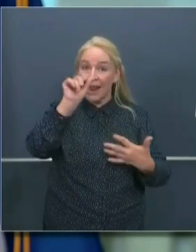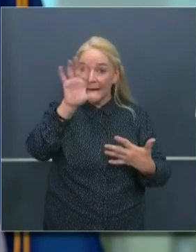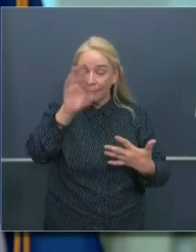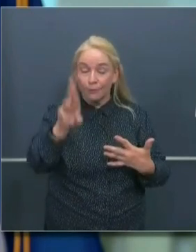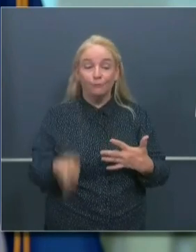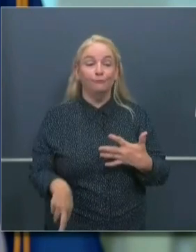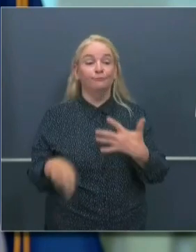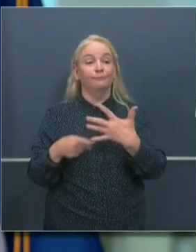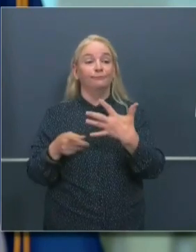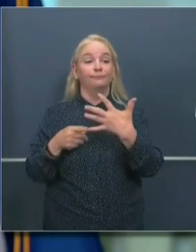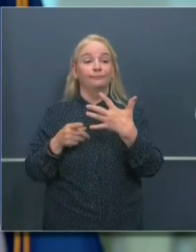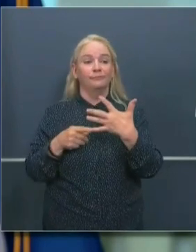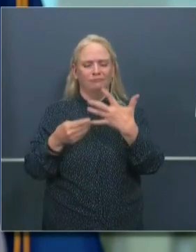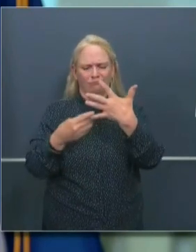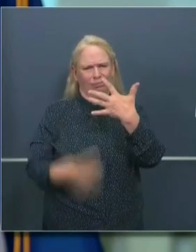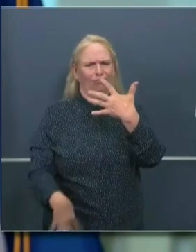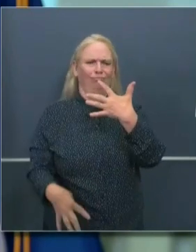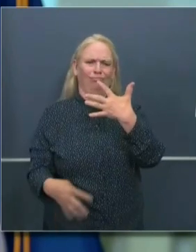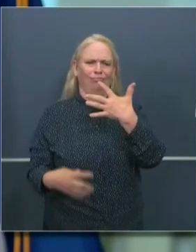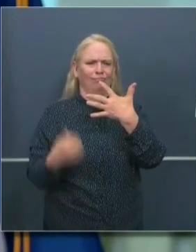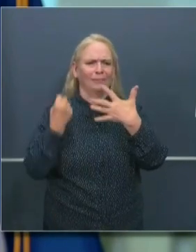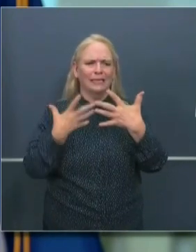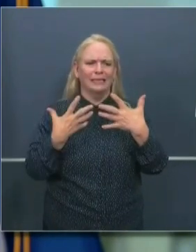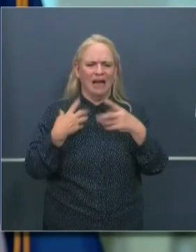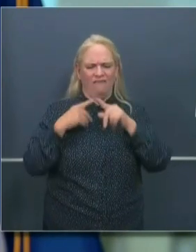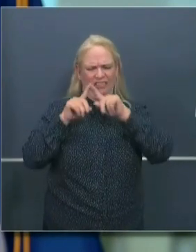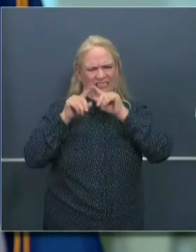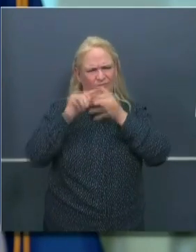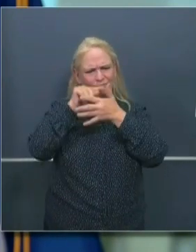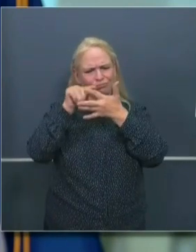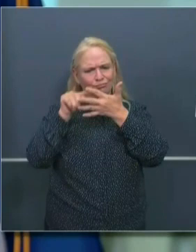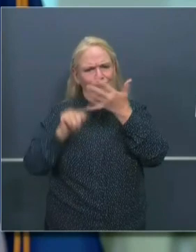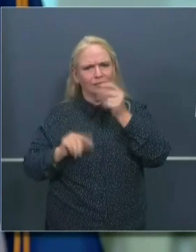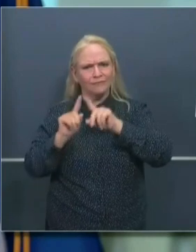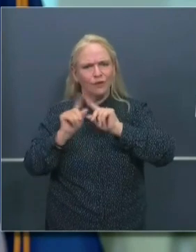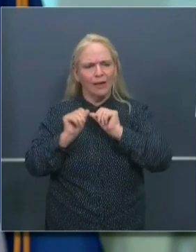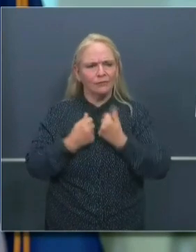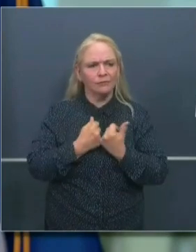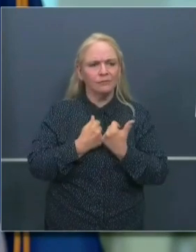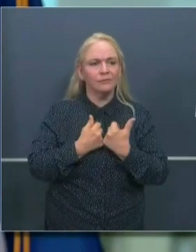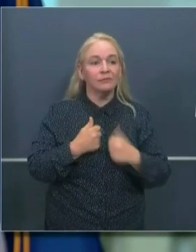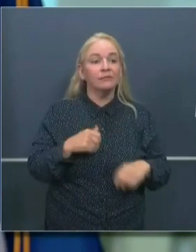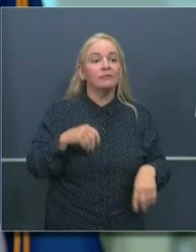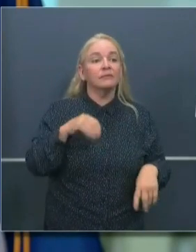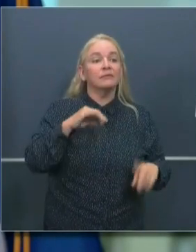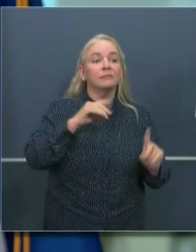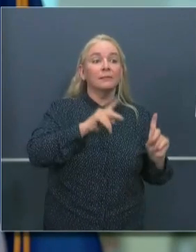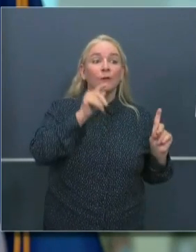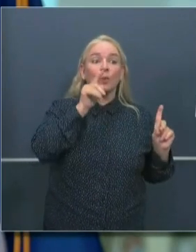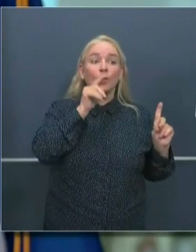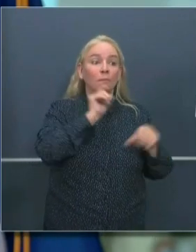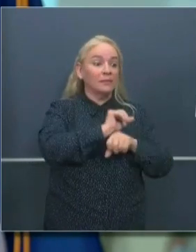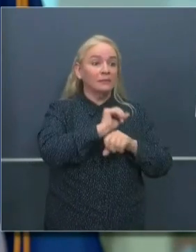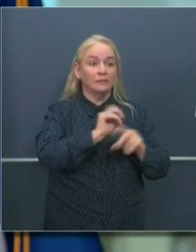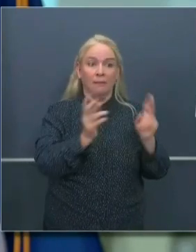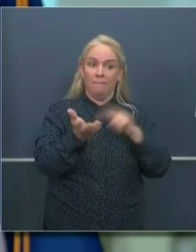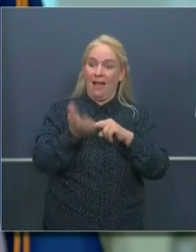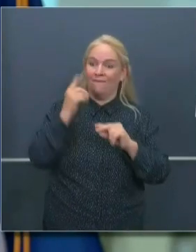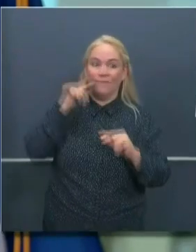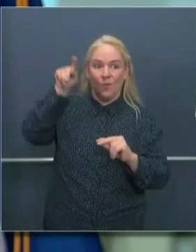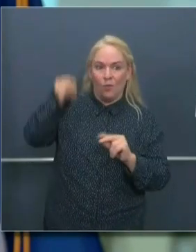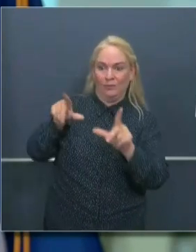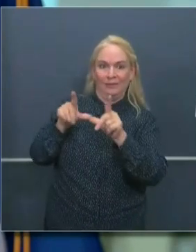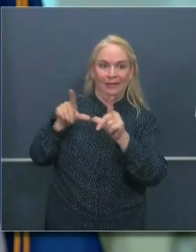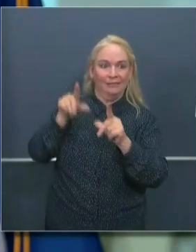different state agencies, Consumer Affairs, and others in a cross-sectoral strategy to target